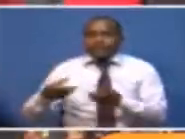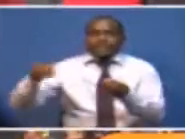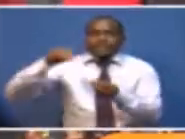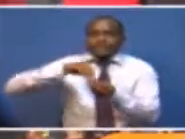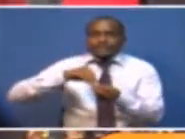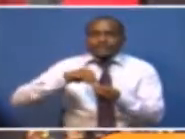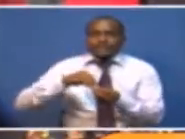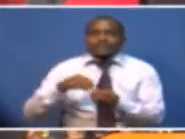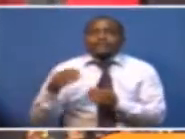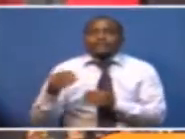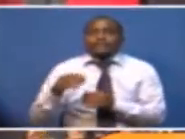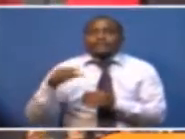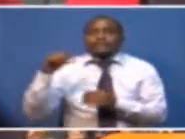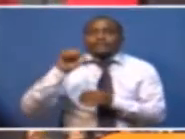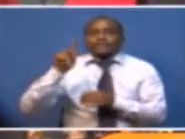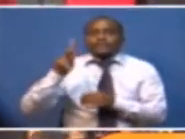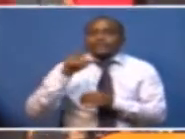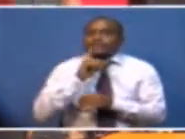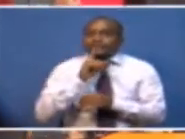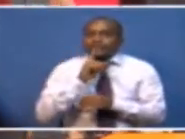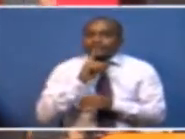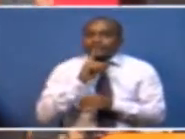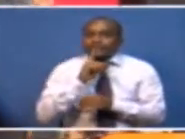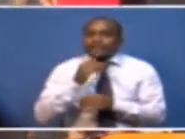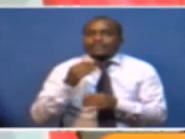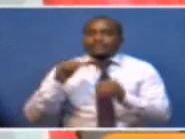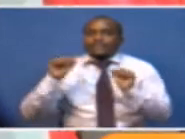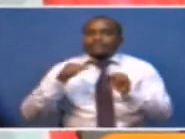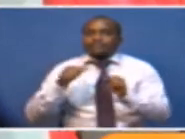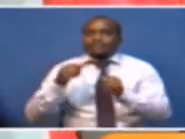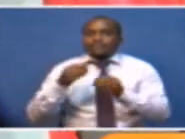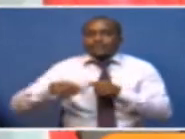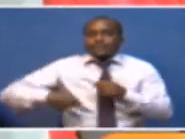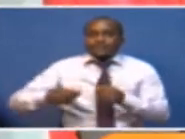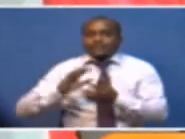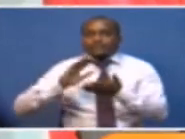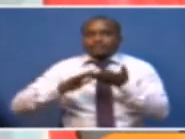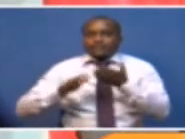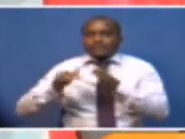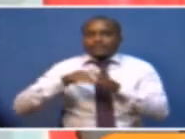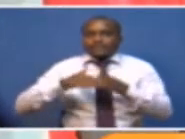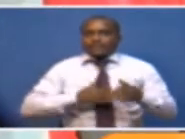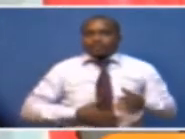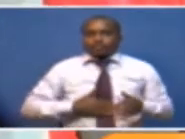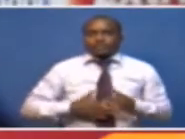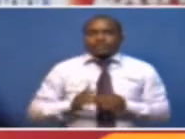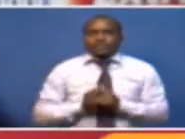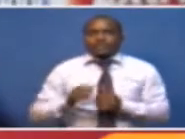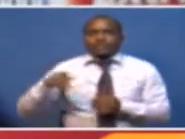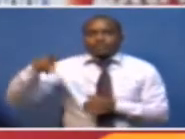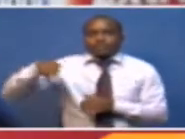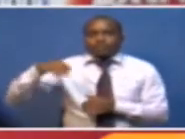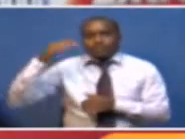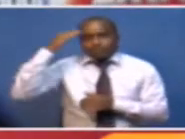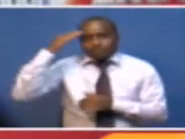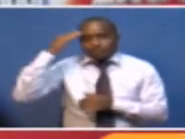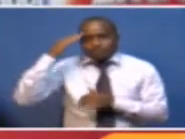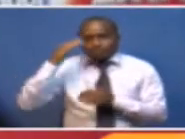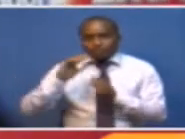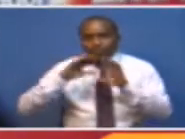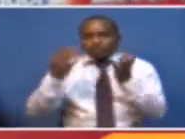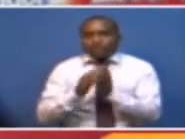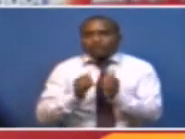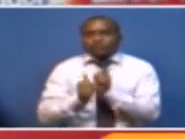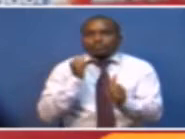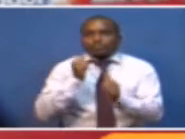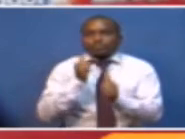GSK says the tablet has the ability of being absorbed faster in the stomach. And Panadol is known to be the world's most trusted pain